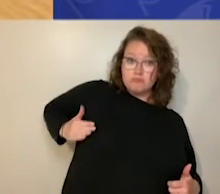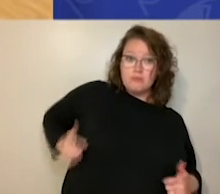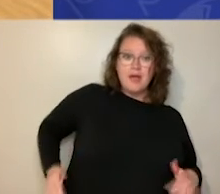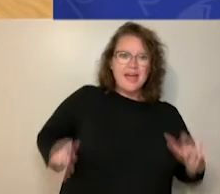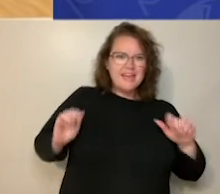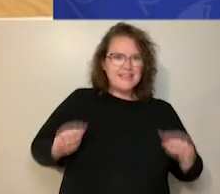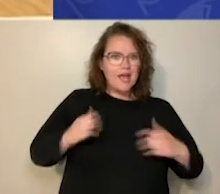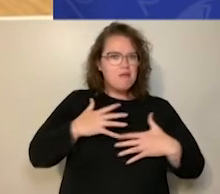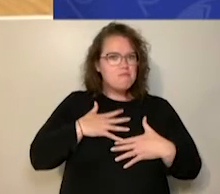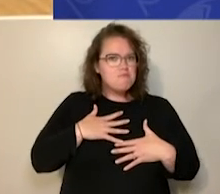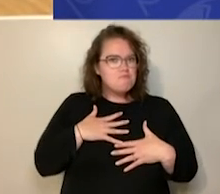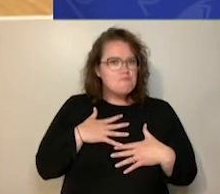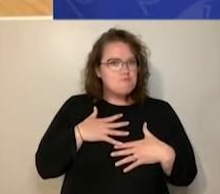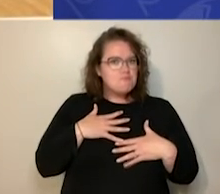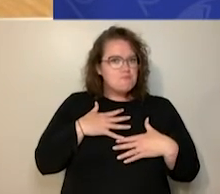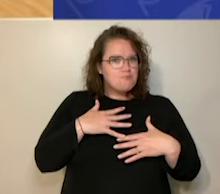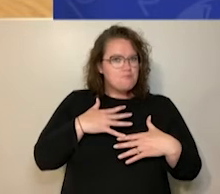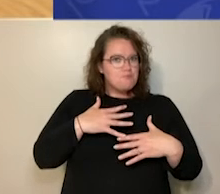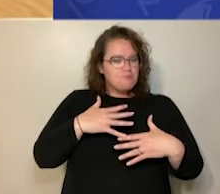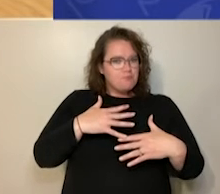breath.